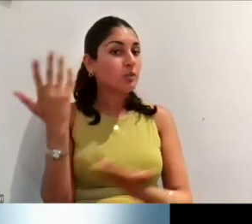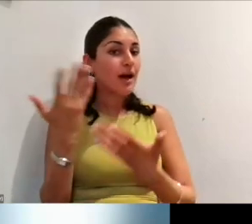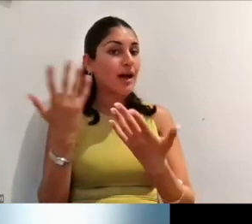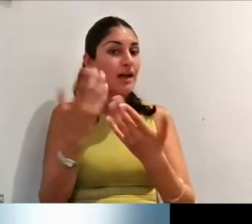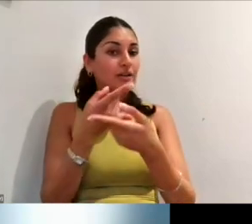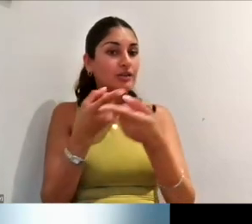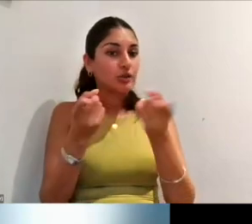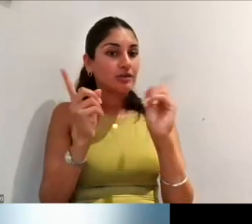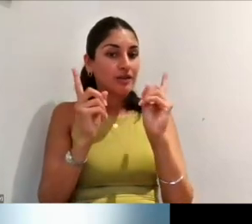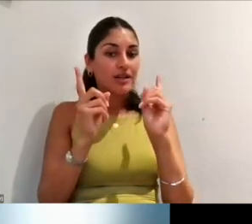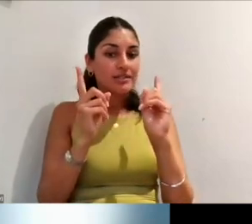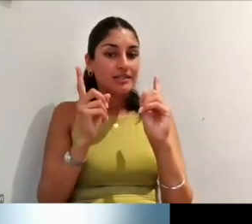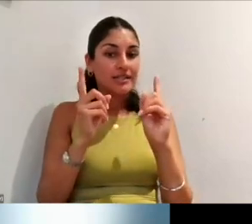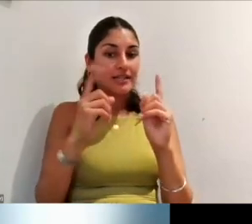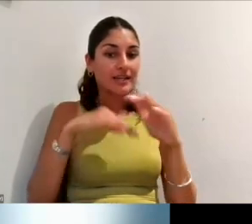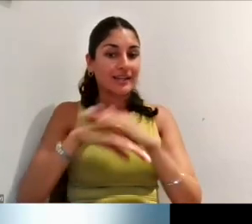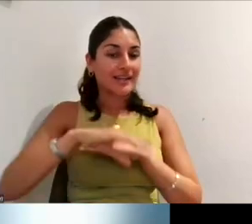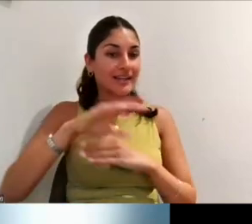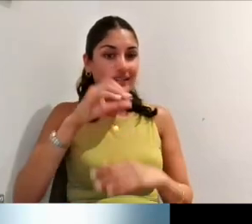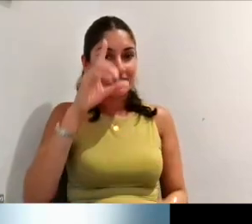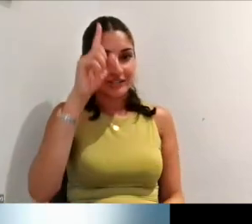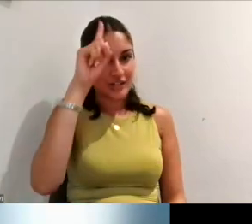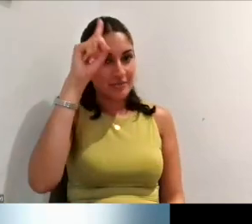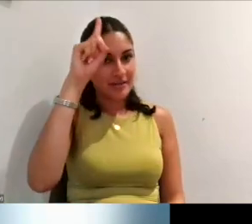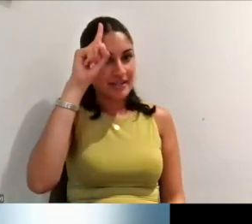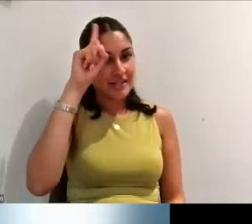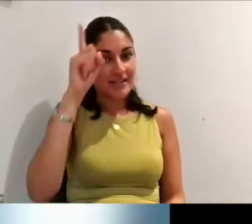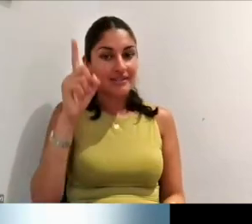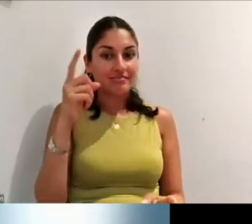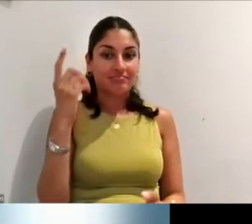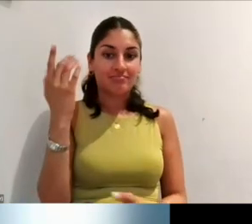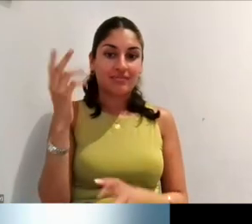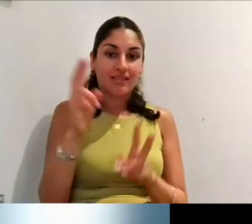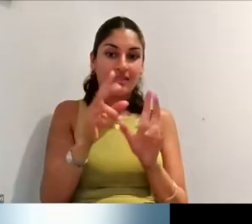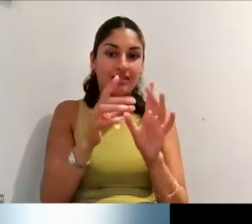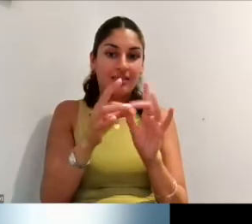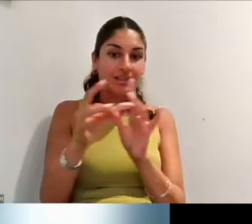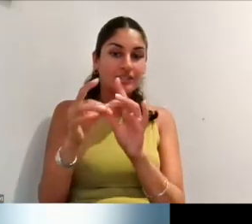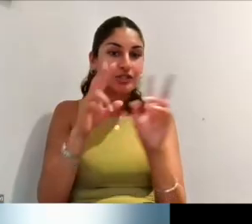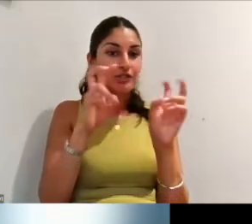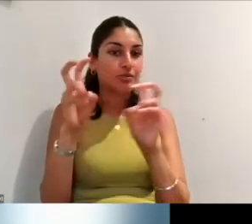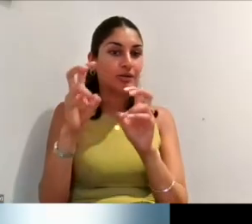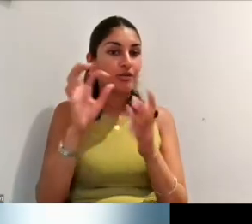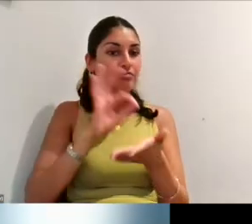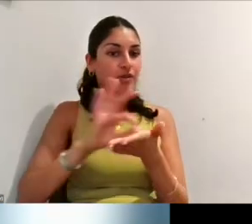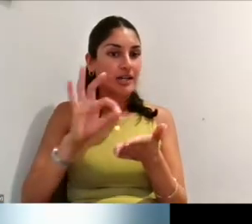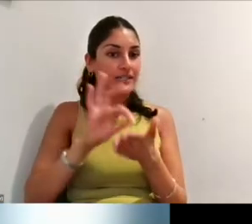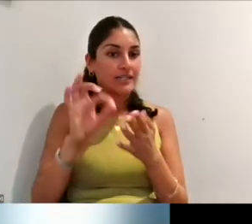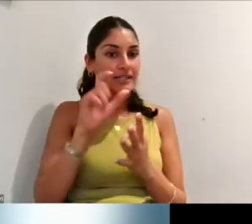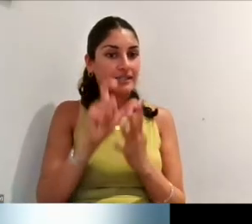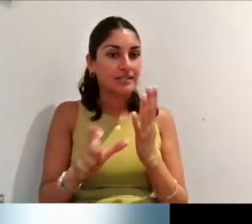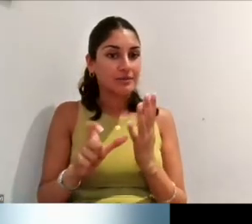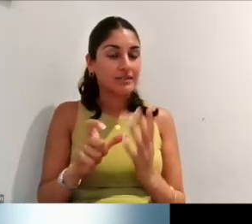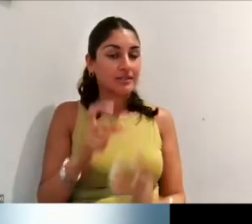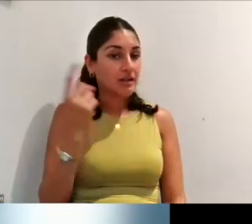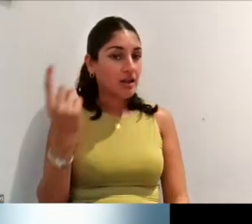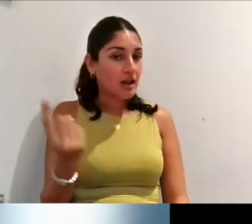and disability. So Dr. Cooley has